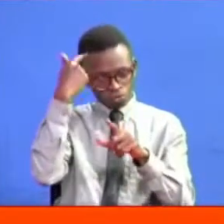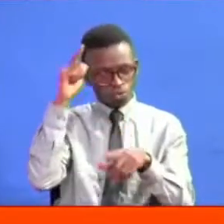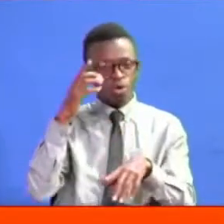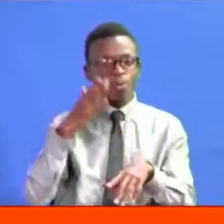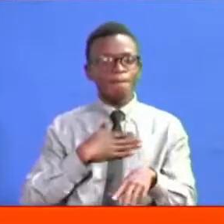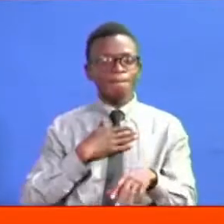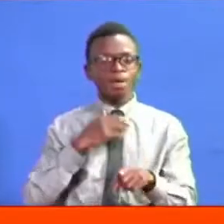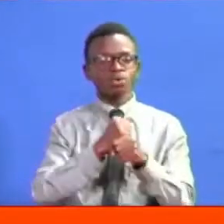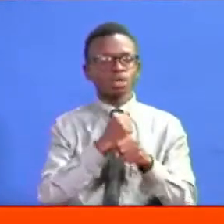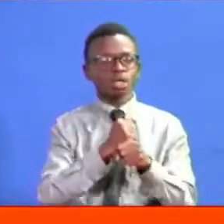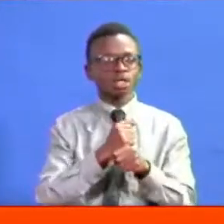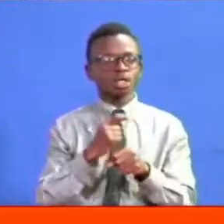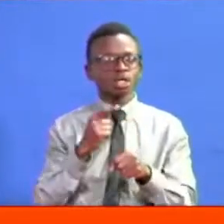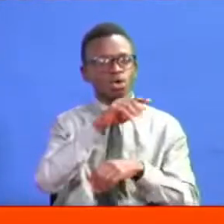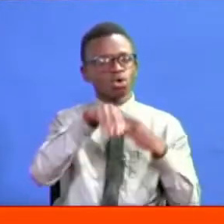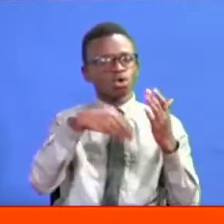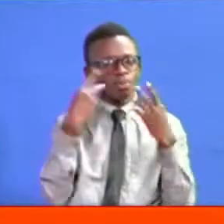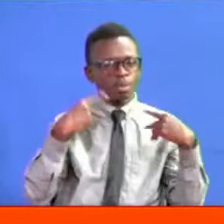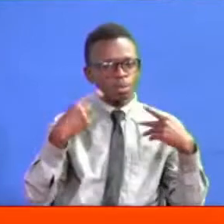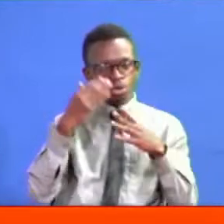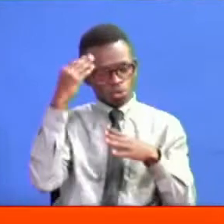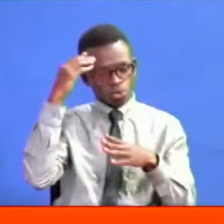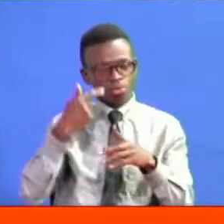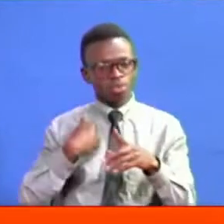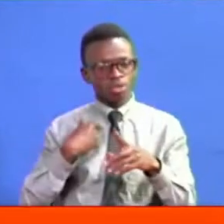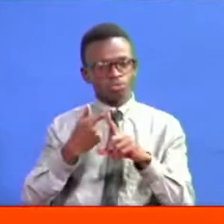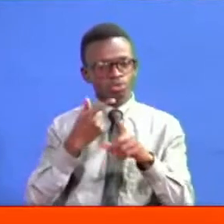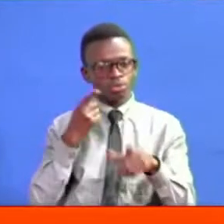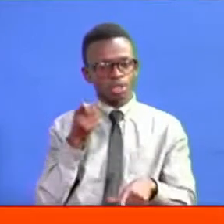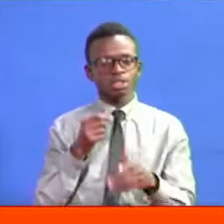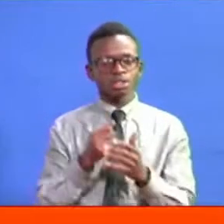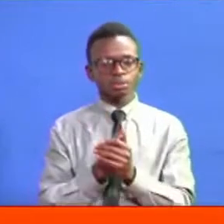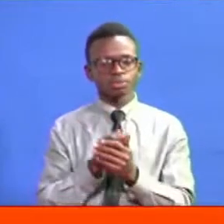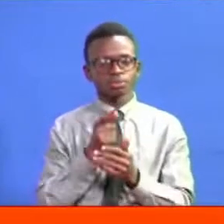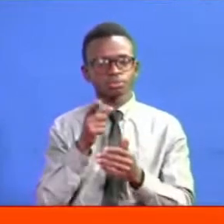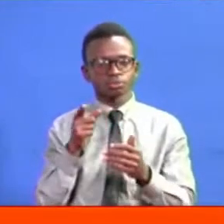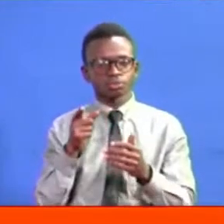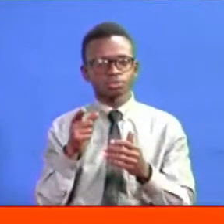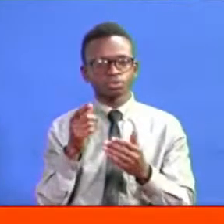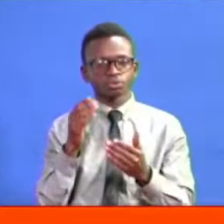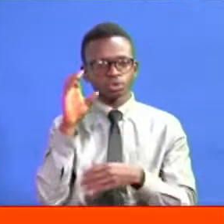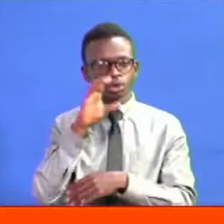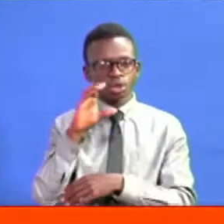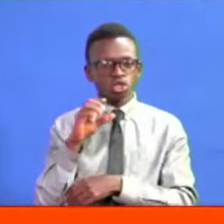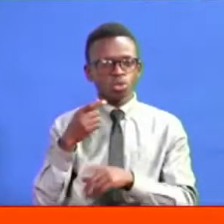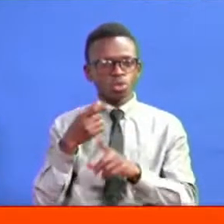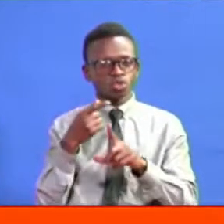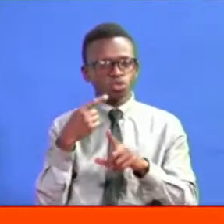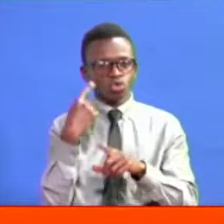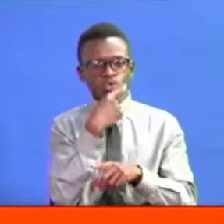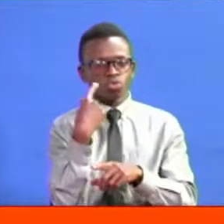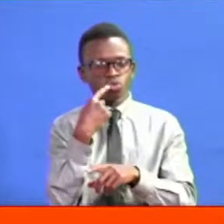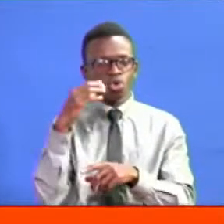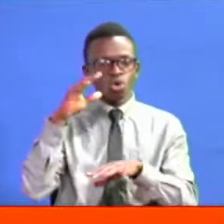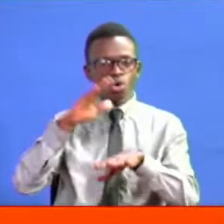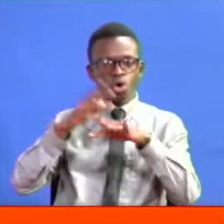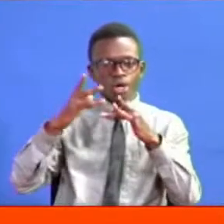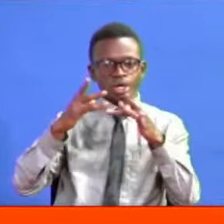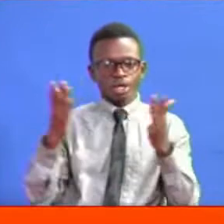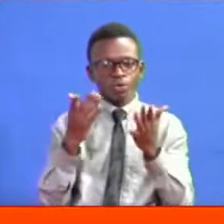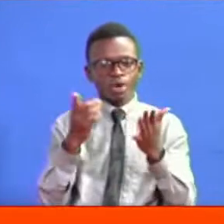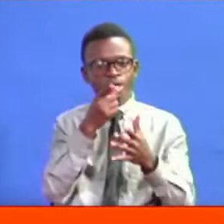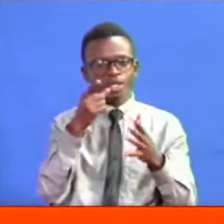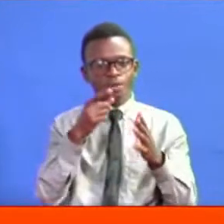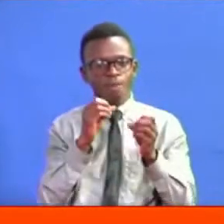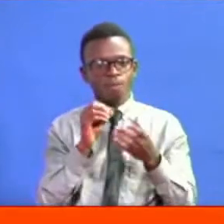so I'm known for black and white portraits. Adam's major clientele during this coronavirus period has been from online, where he hosts